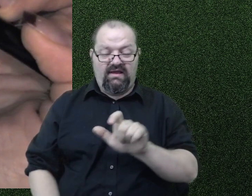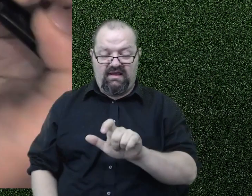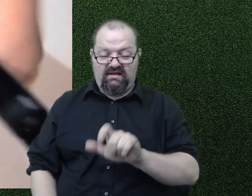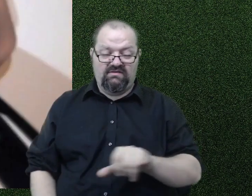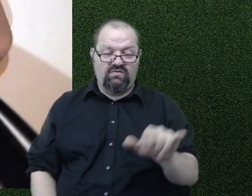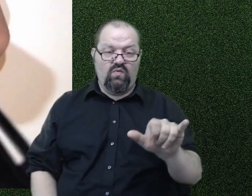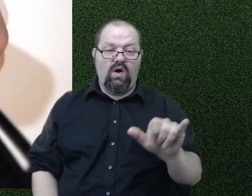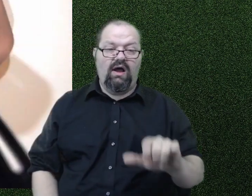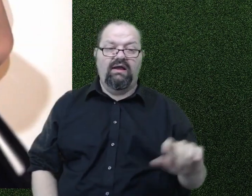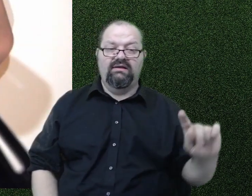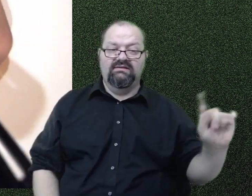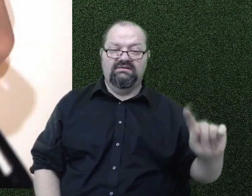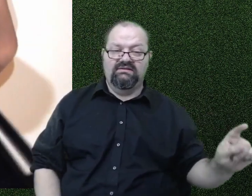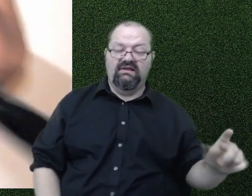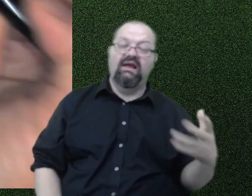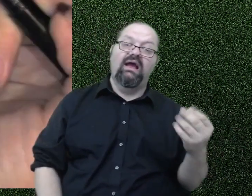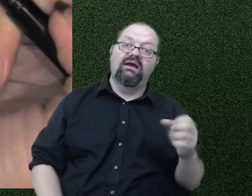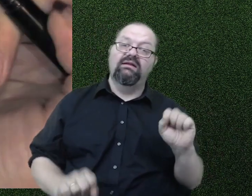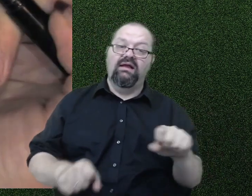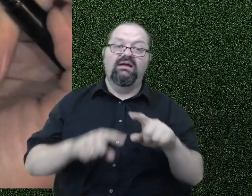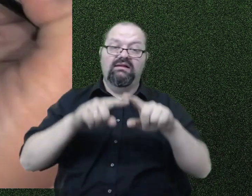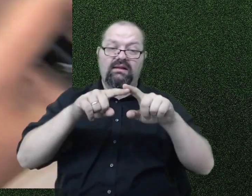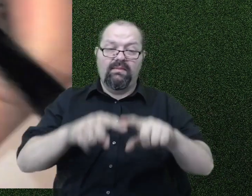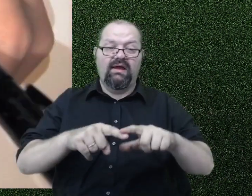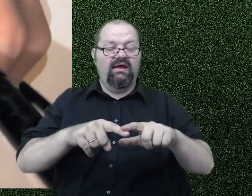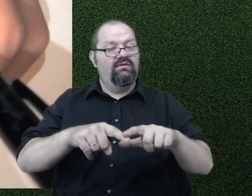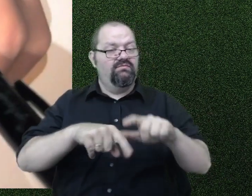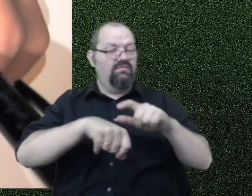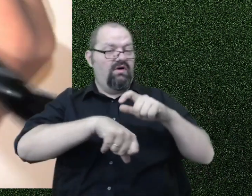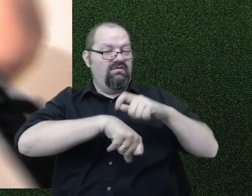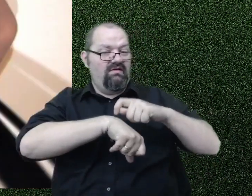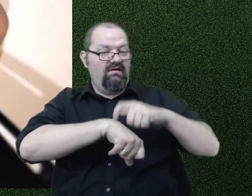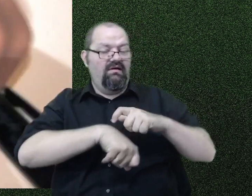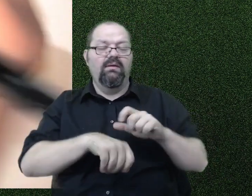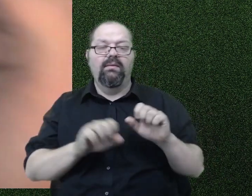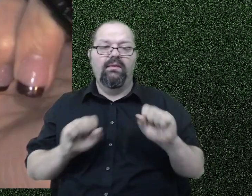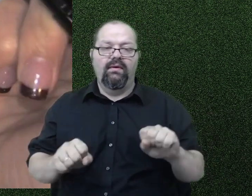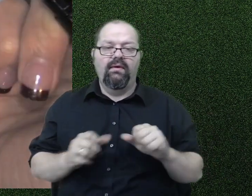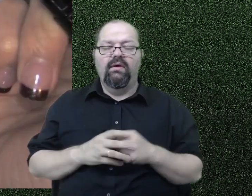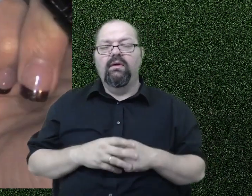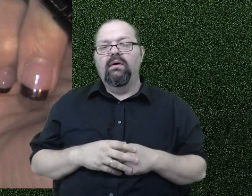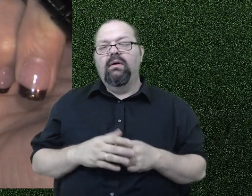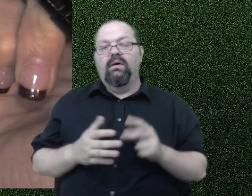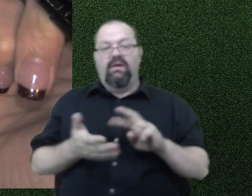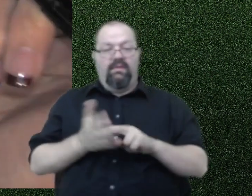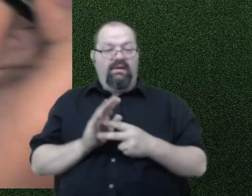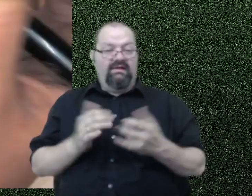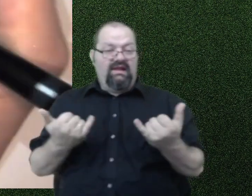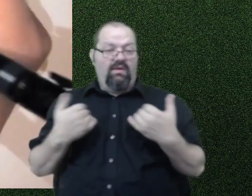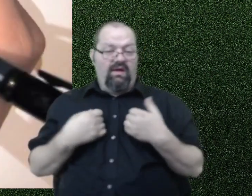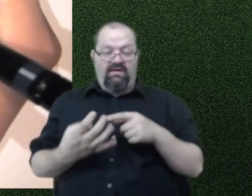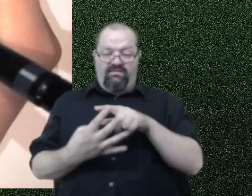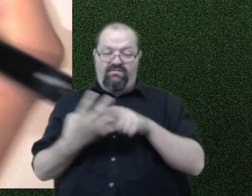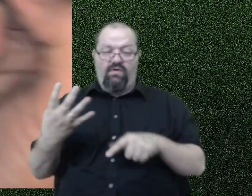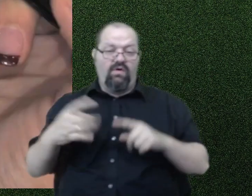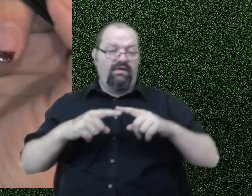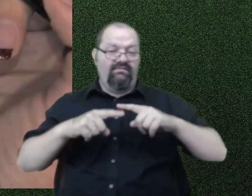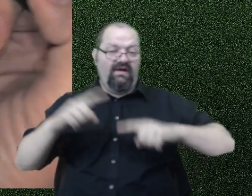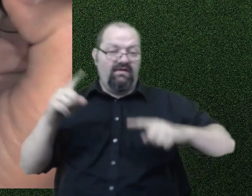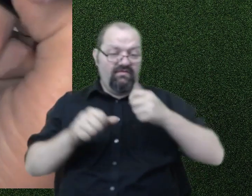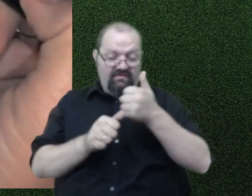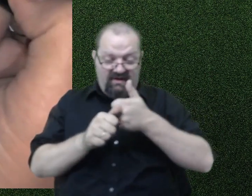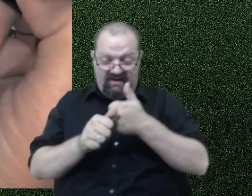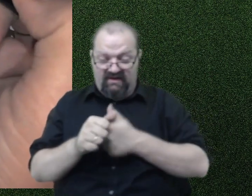coordinates. And it could also depend on time. And that's giving us this, so we've got 4 variables here, and for each of those